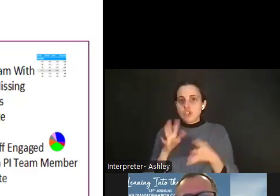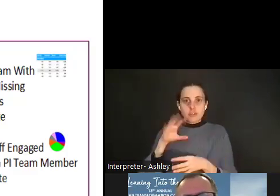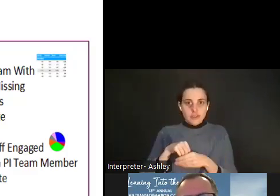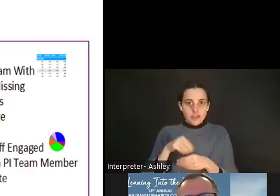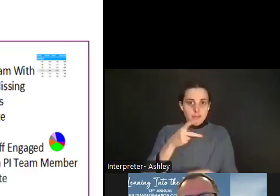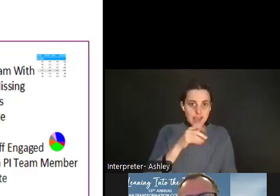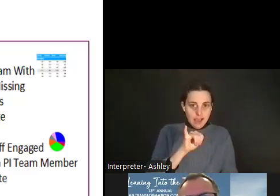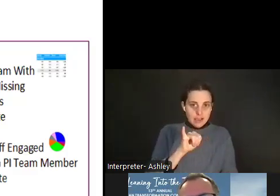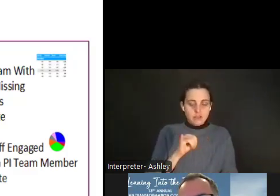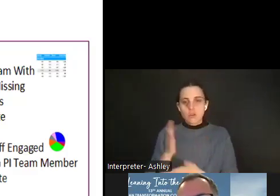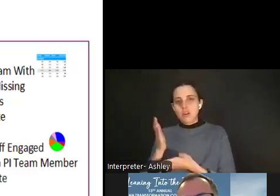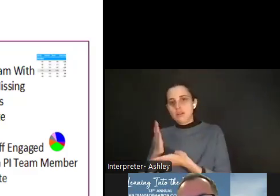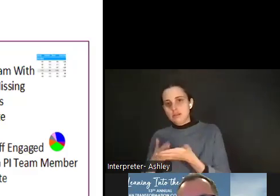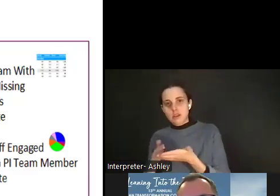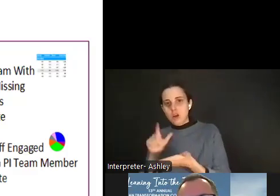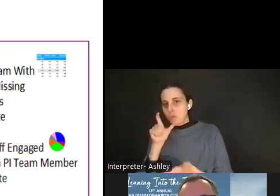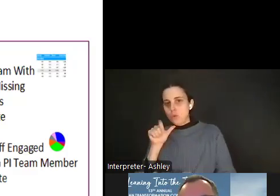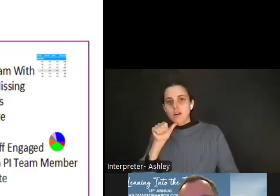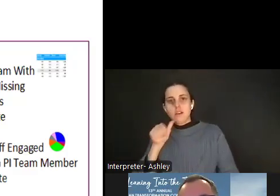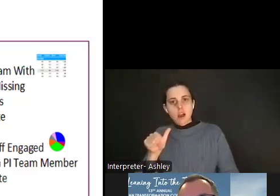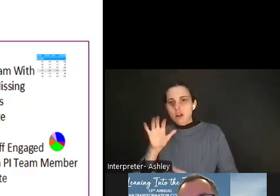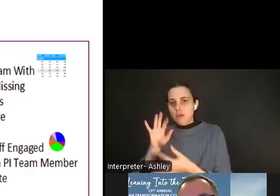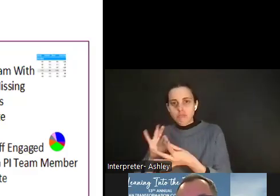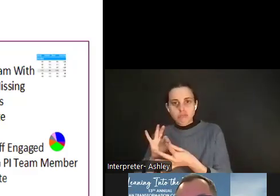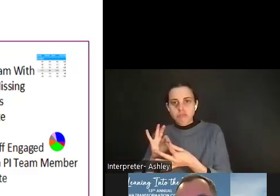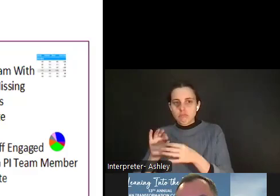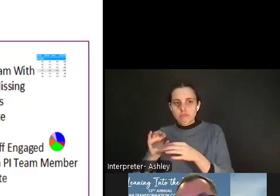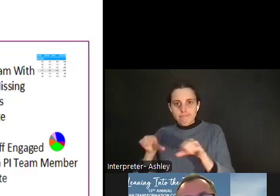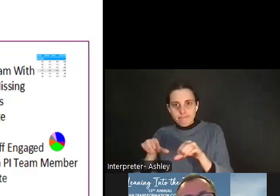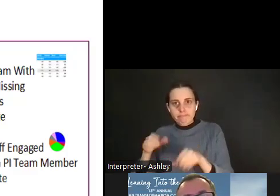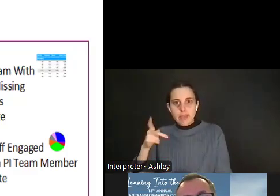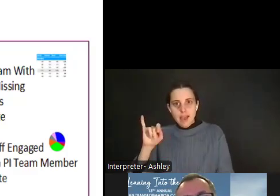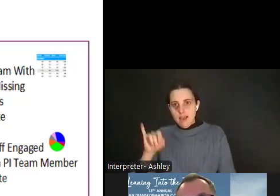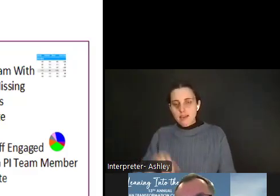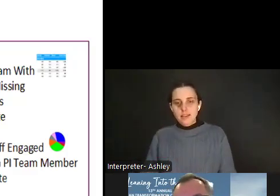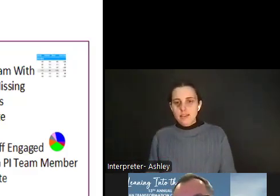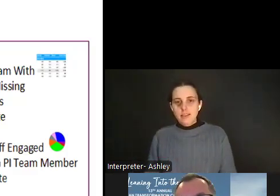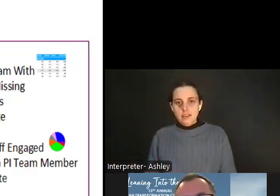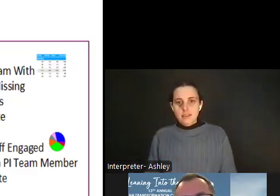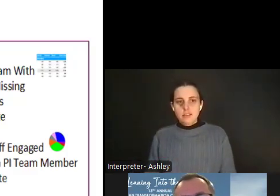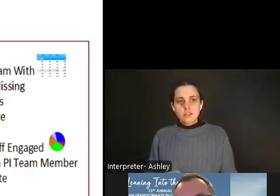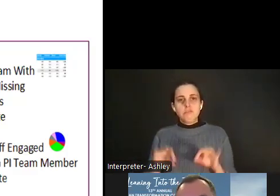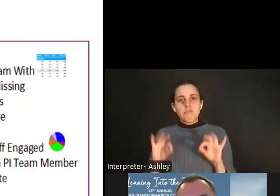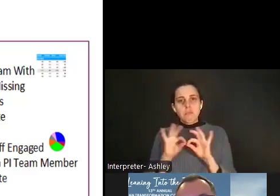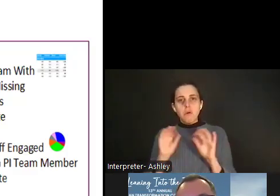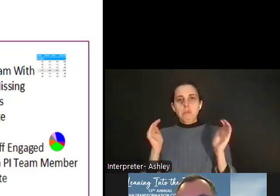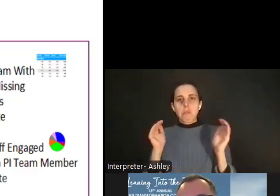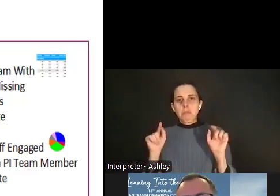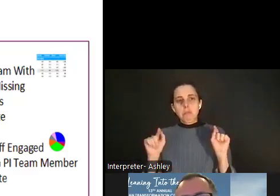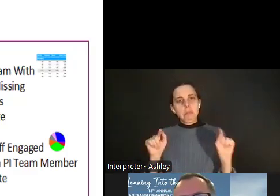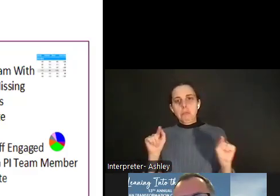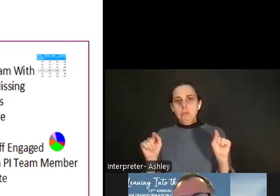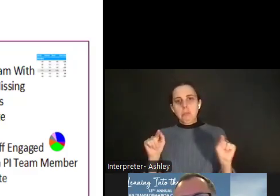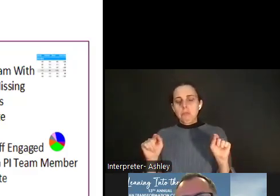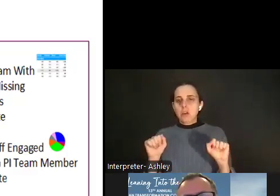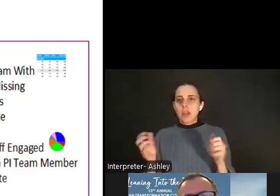PI. And a great way to take those staff along the journey of the lean